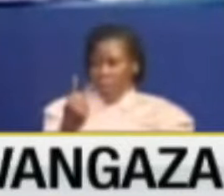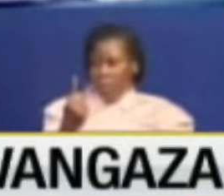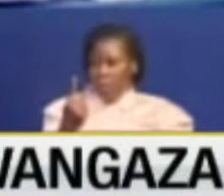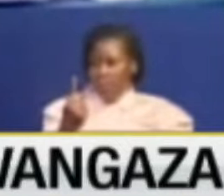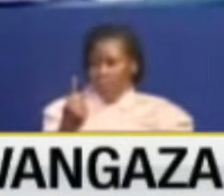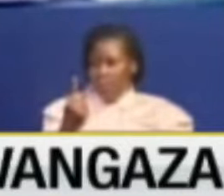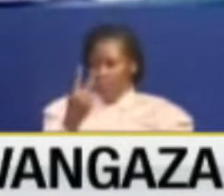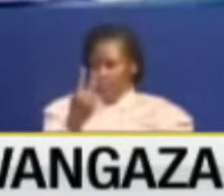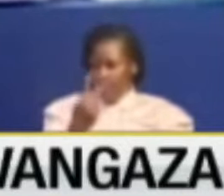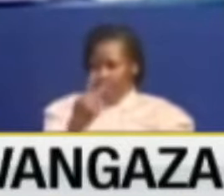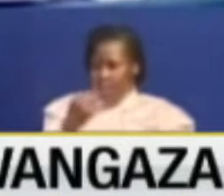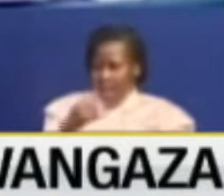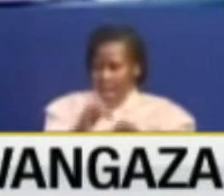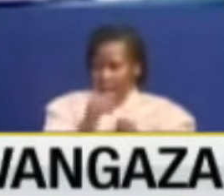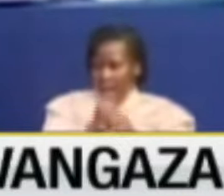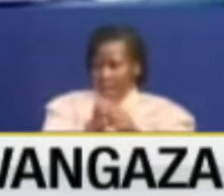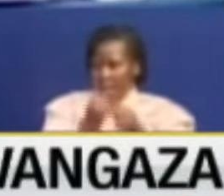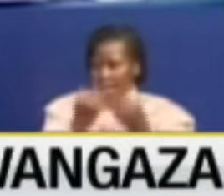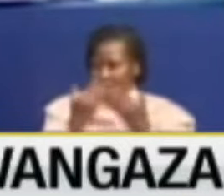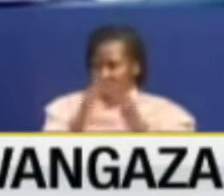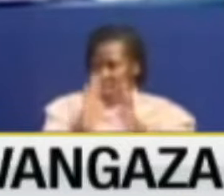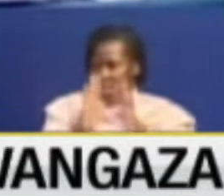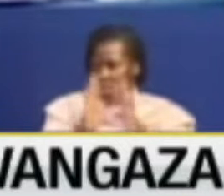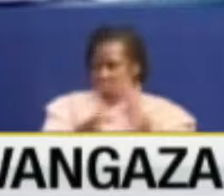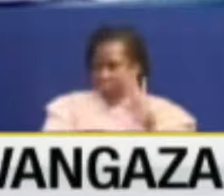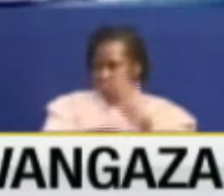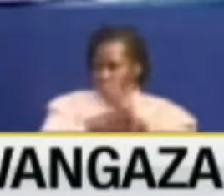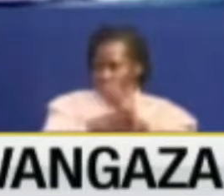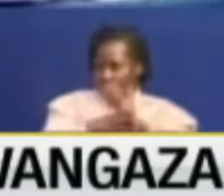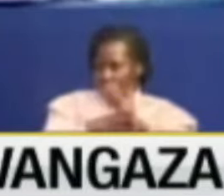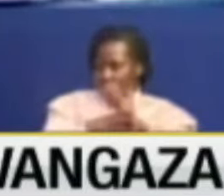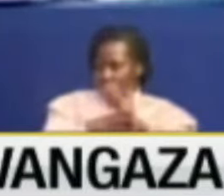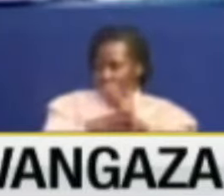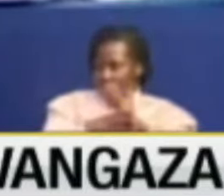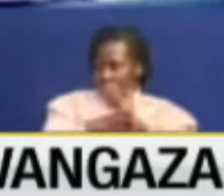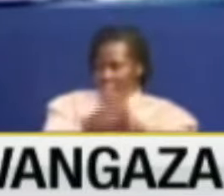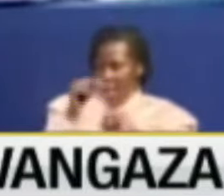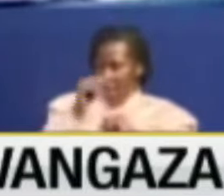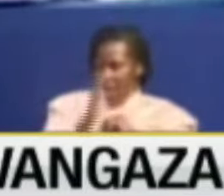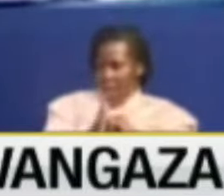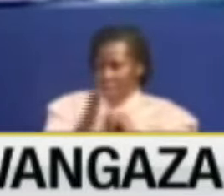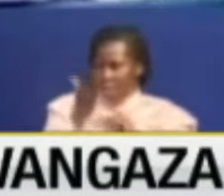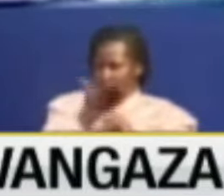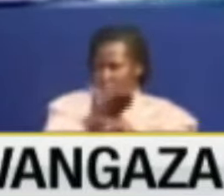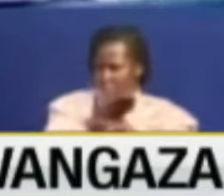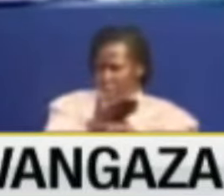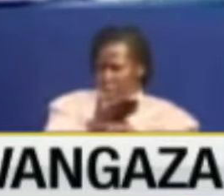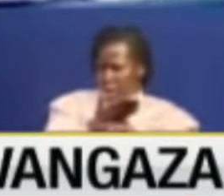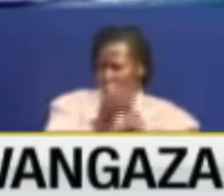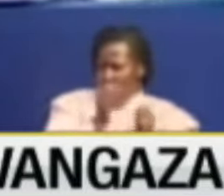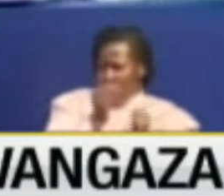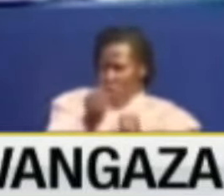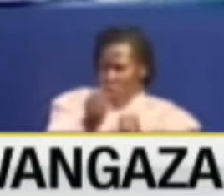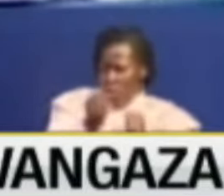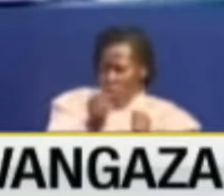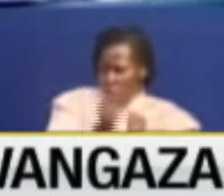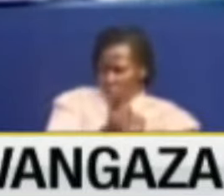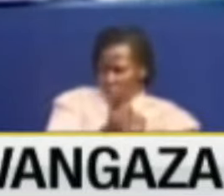attempts have been made to remove this governor from office between November 8th and today.